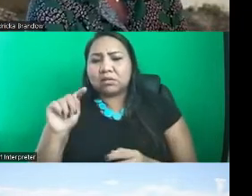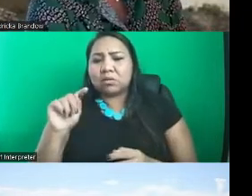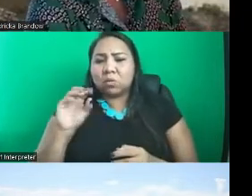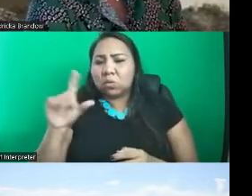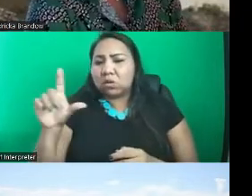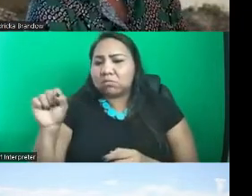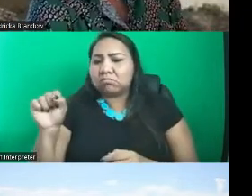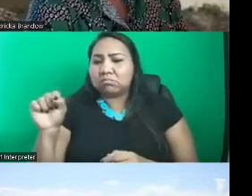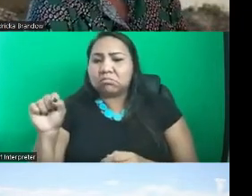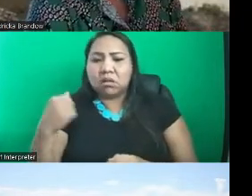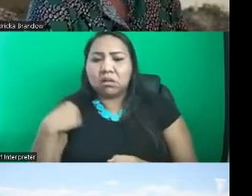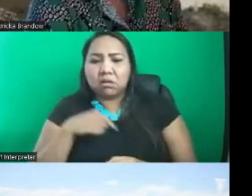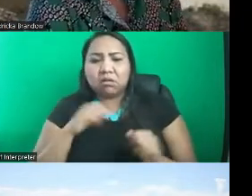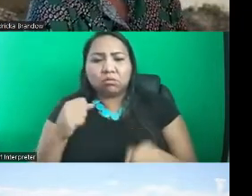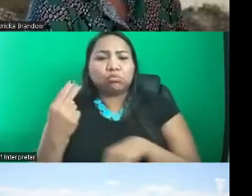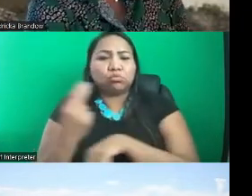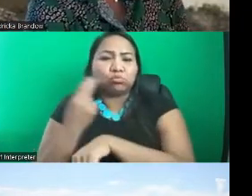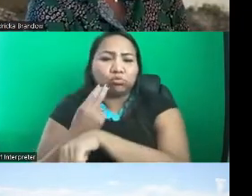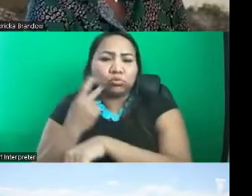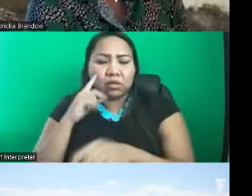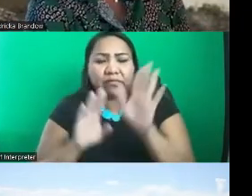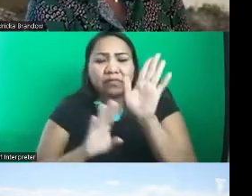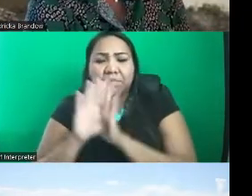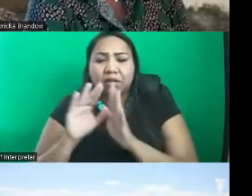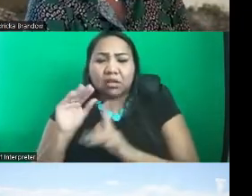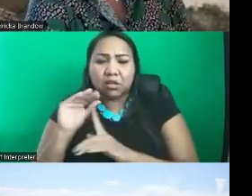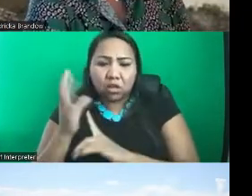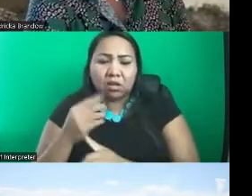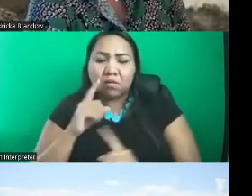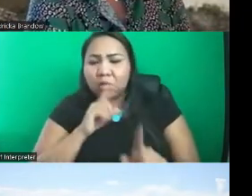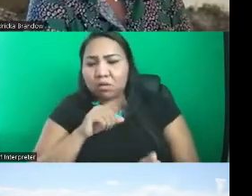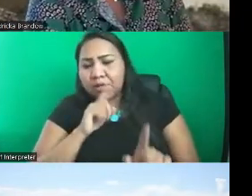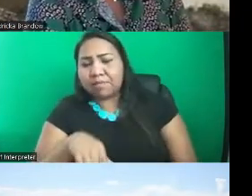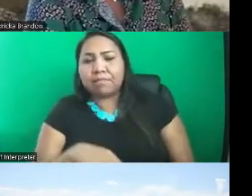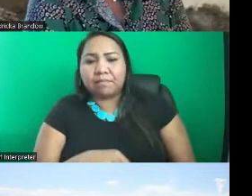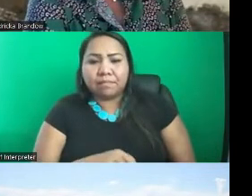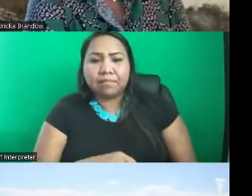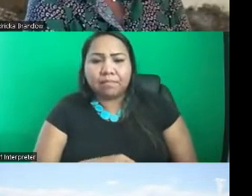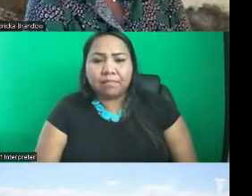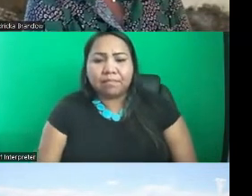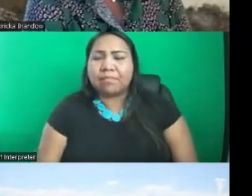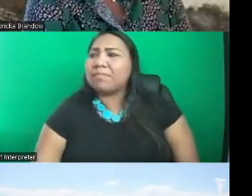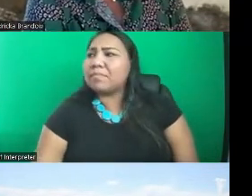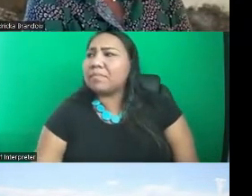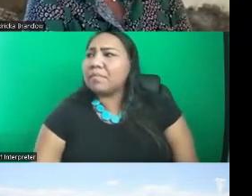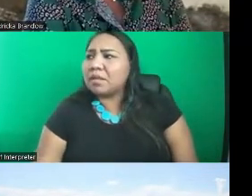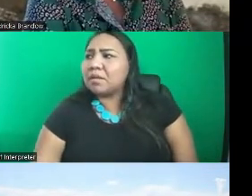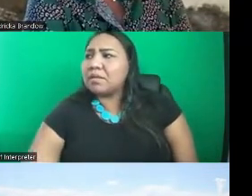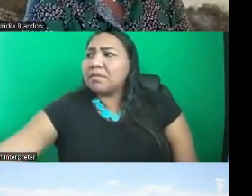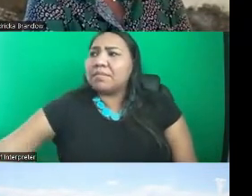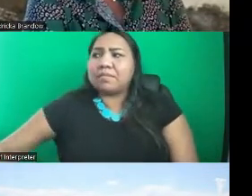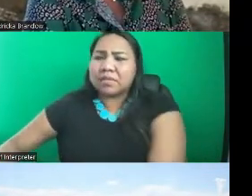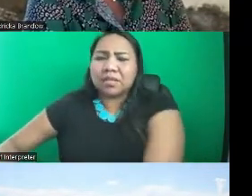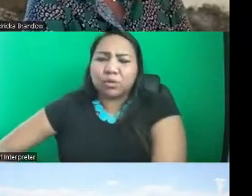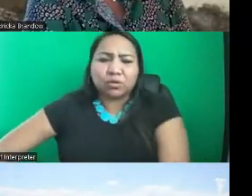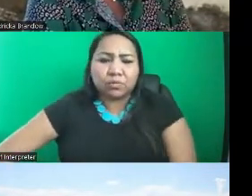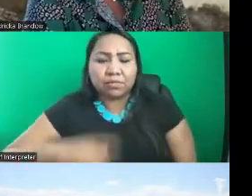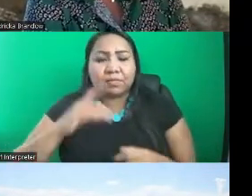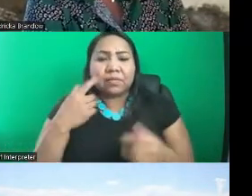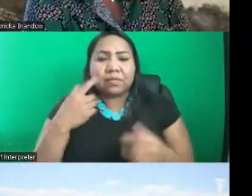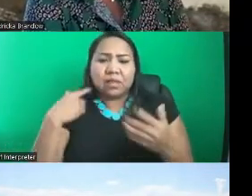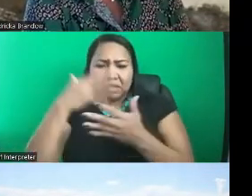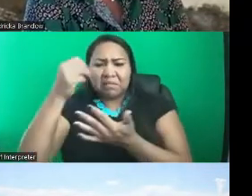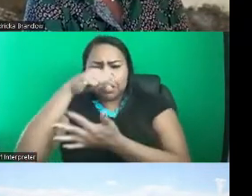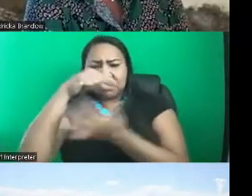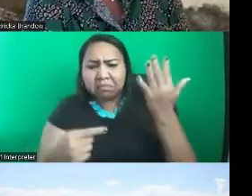on developing culturally responsive schooling and sustaining practices in schools. And these are some examples that